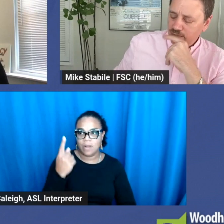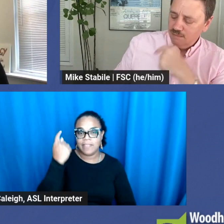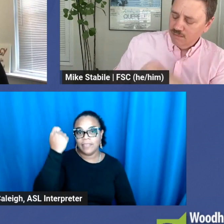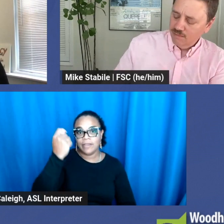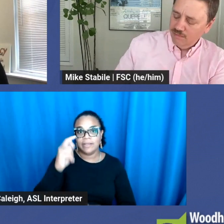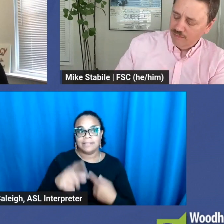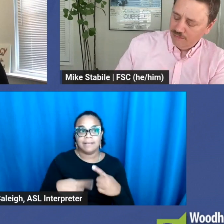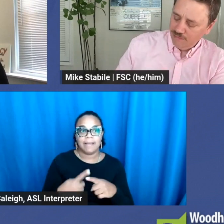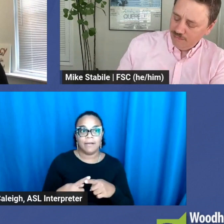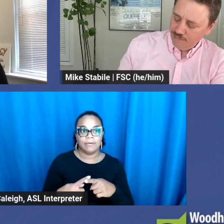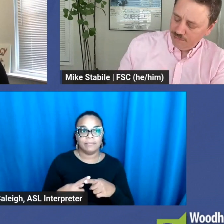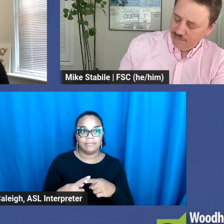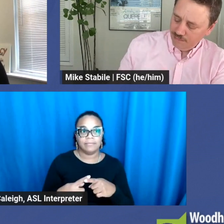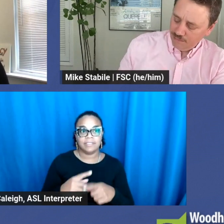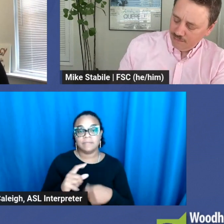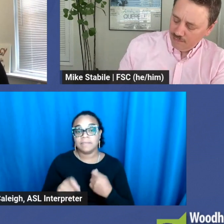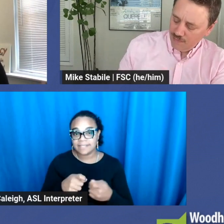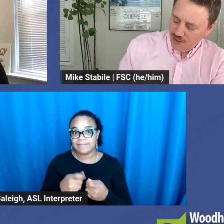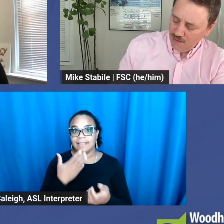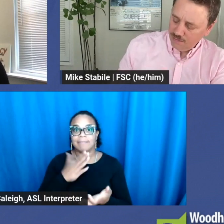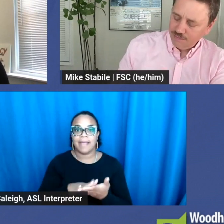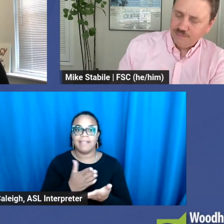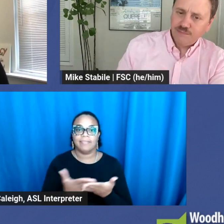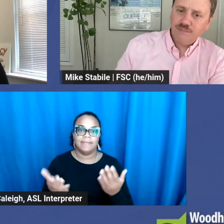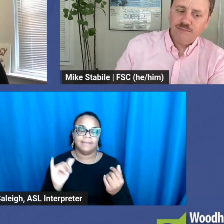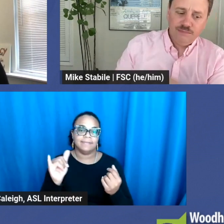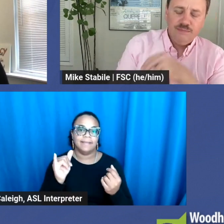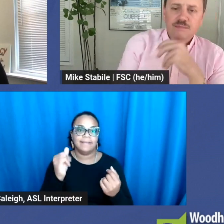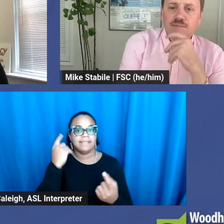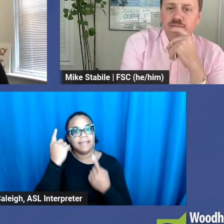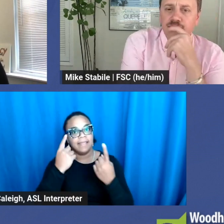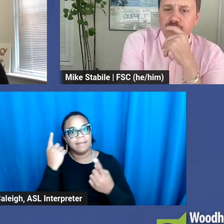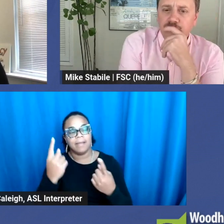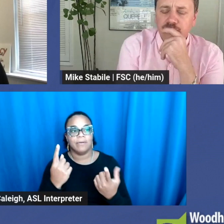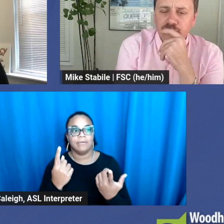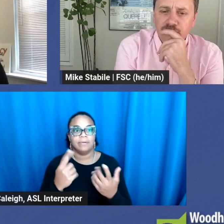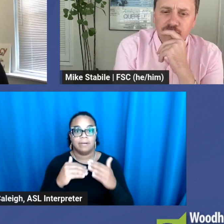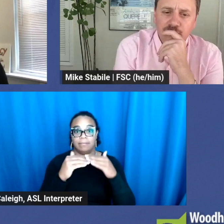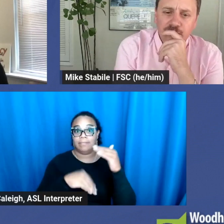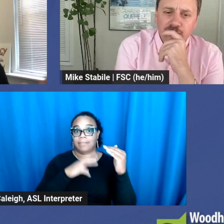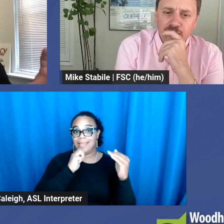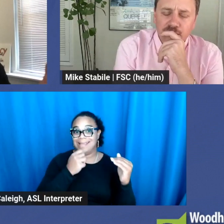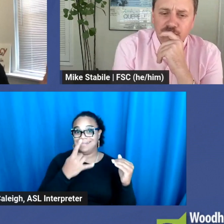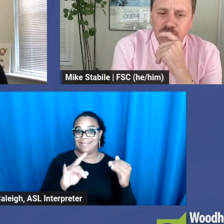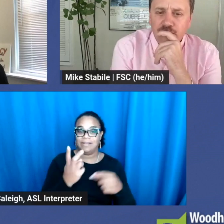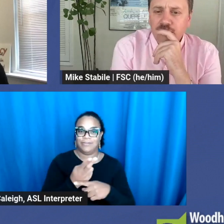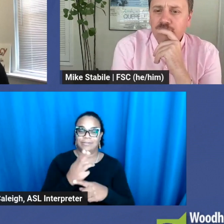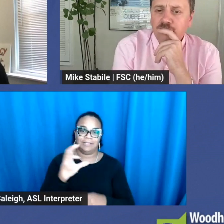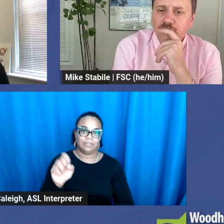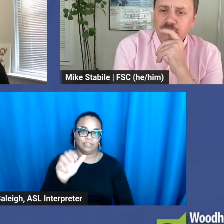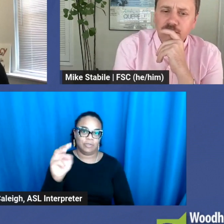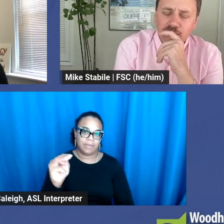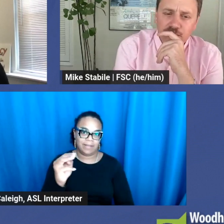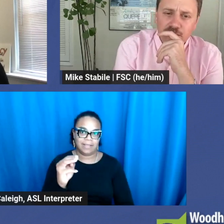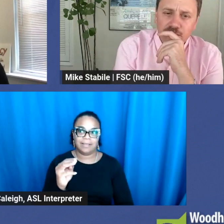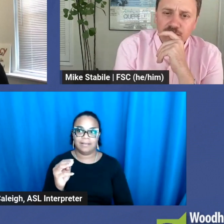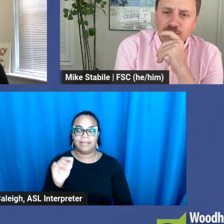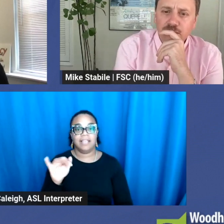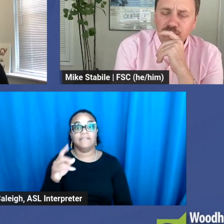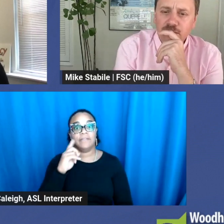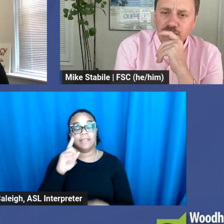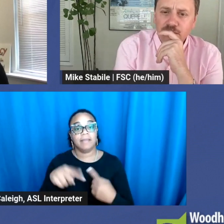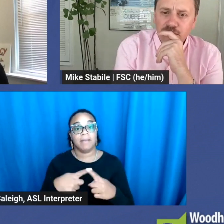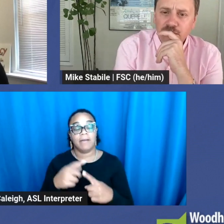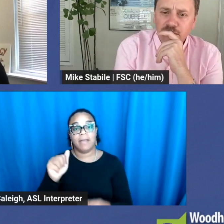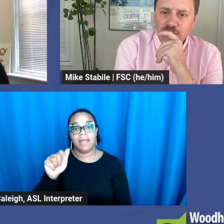particularly bad things, especially thinking about minors' use of social media, looking really at especially algorithmic feed-based